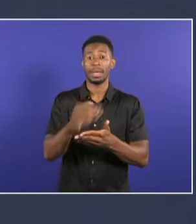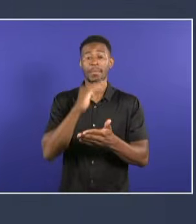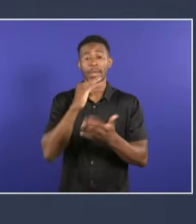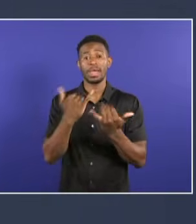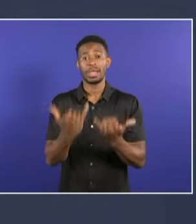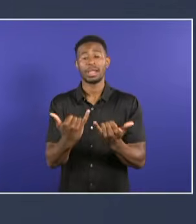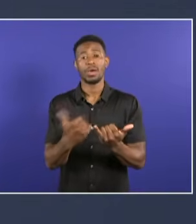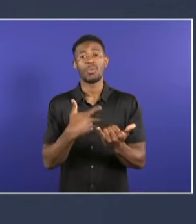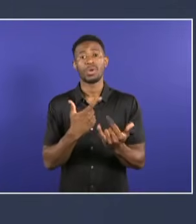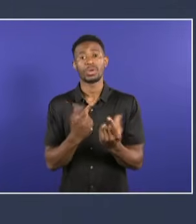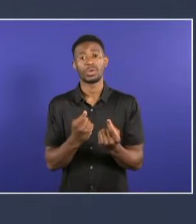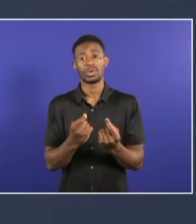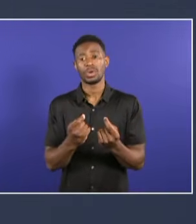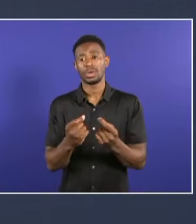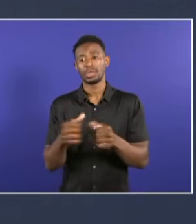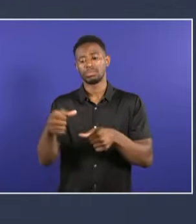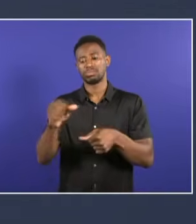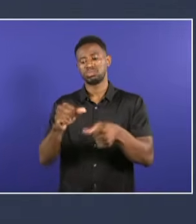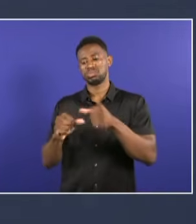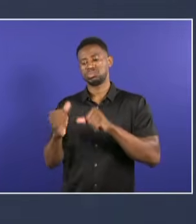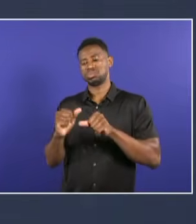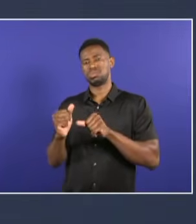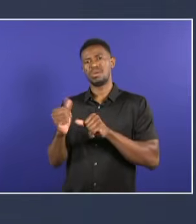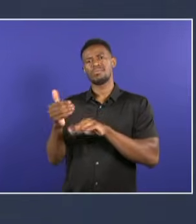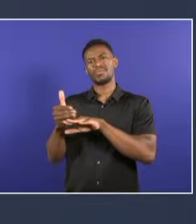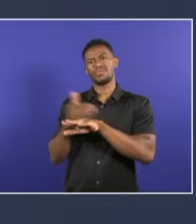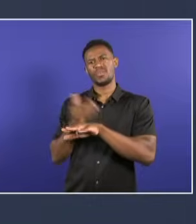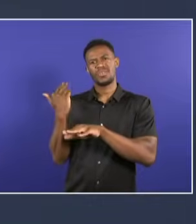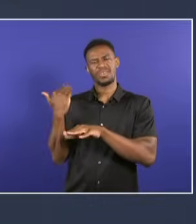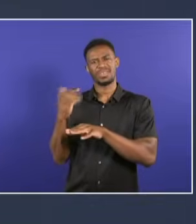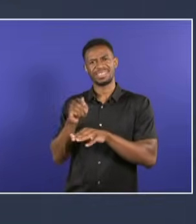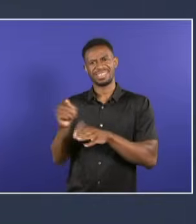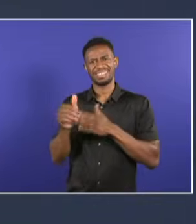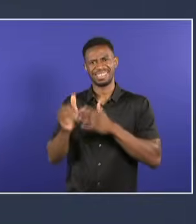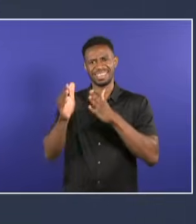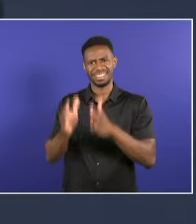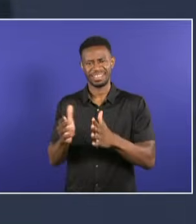leaders and respect them all for what they have built to get us here today.